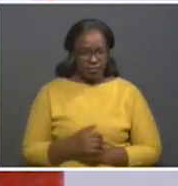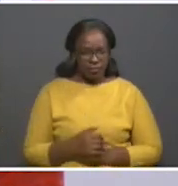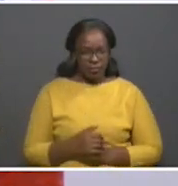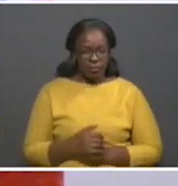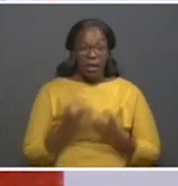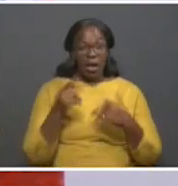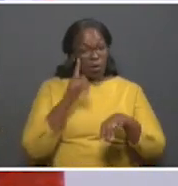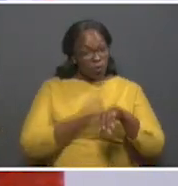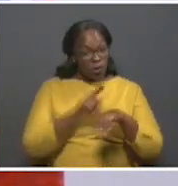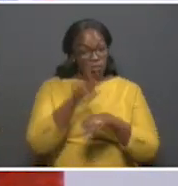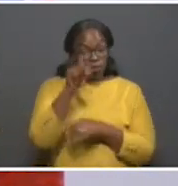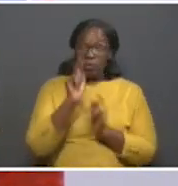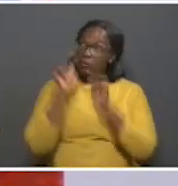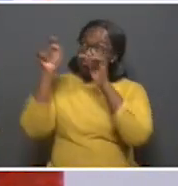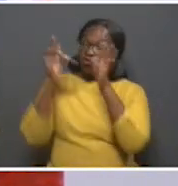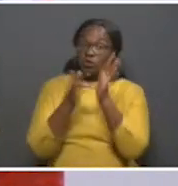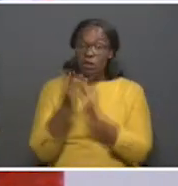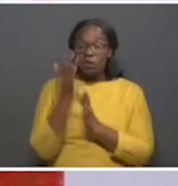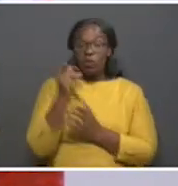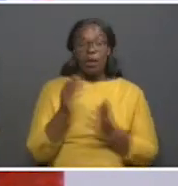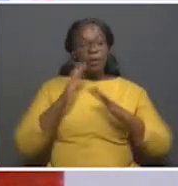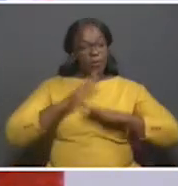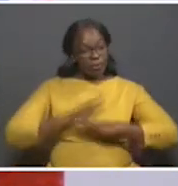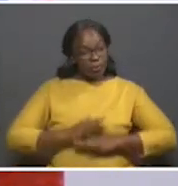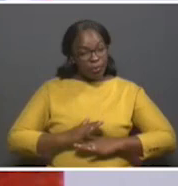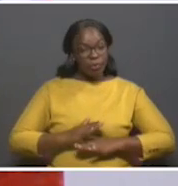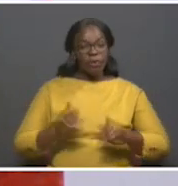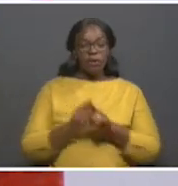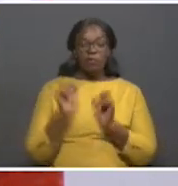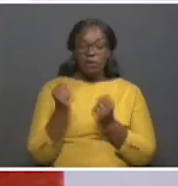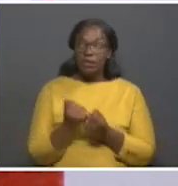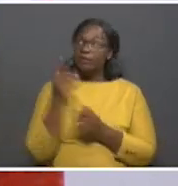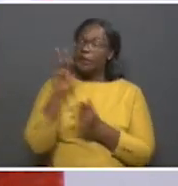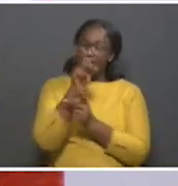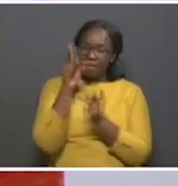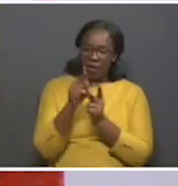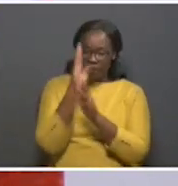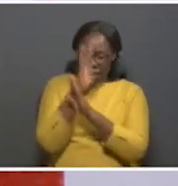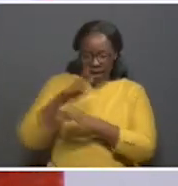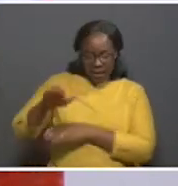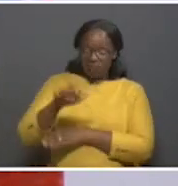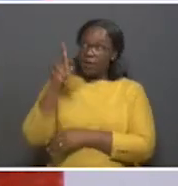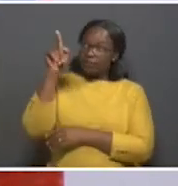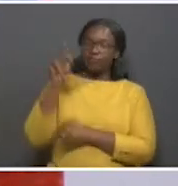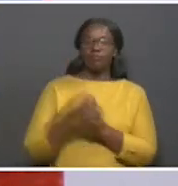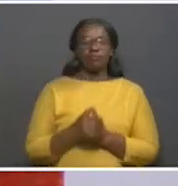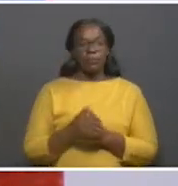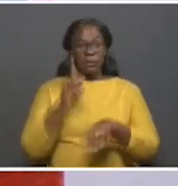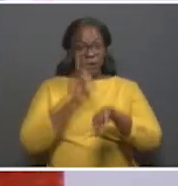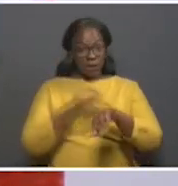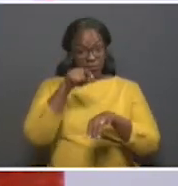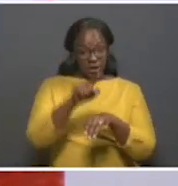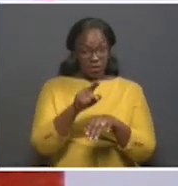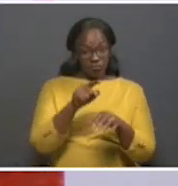our time to run to Jesus, for our refuge is our perfect hiding place. Once you have fallen